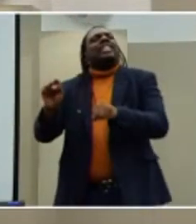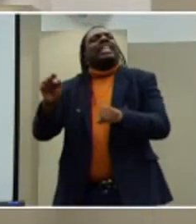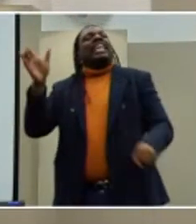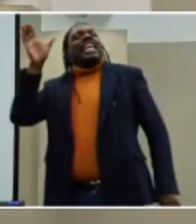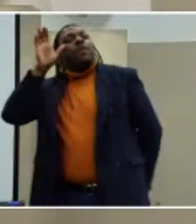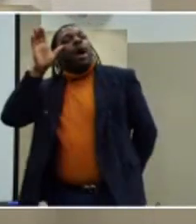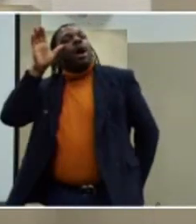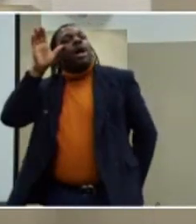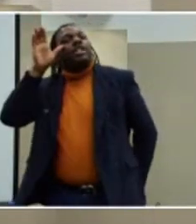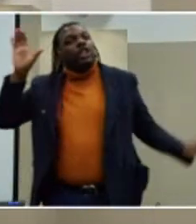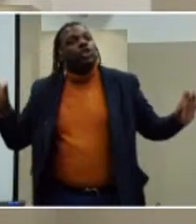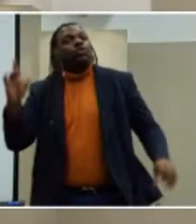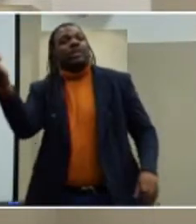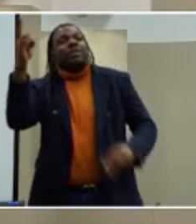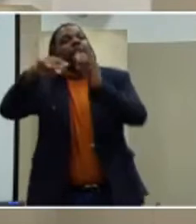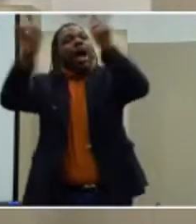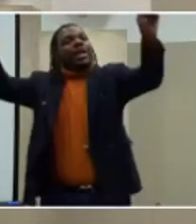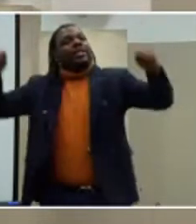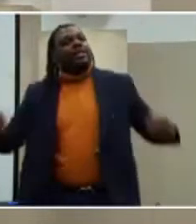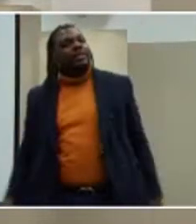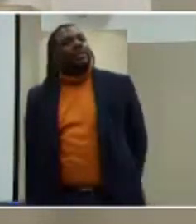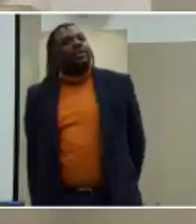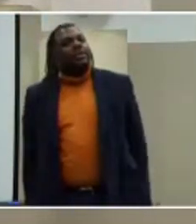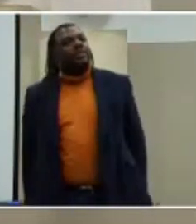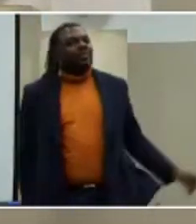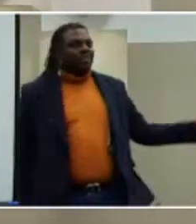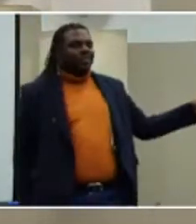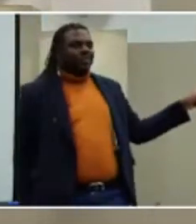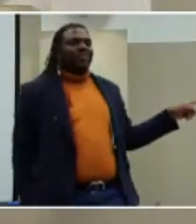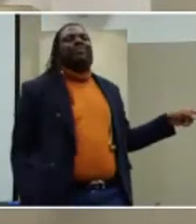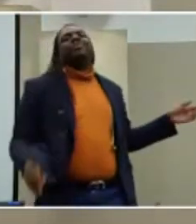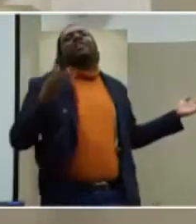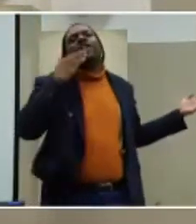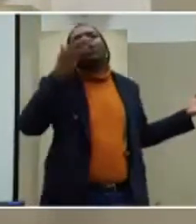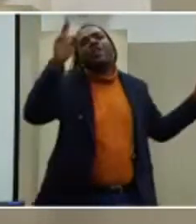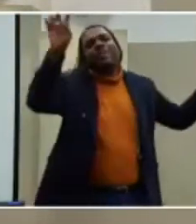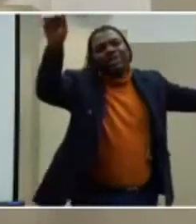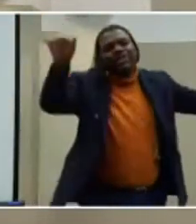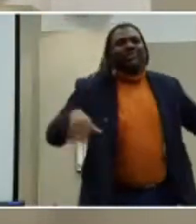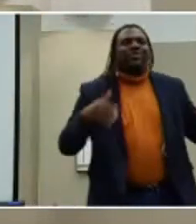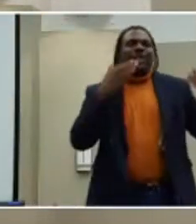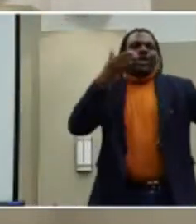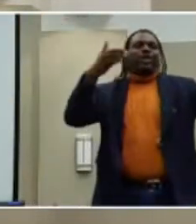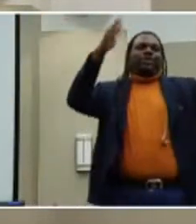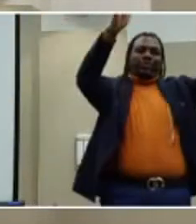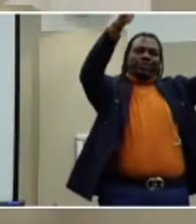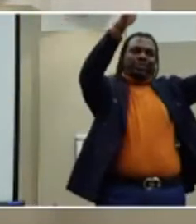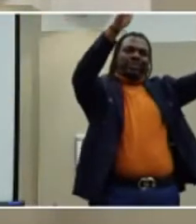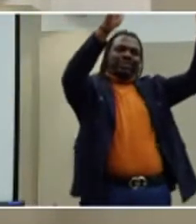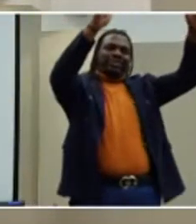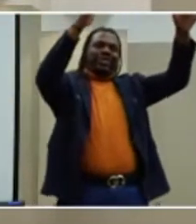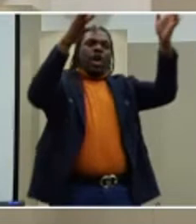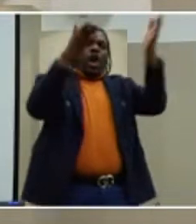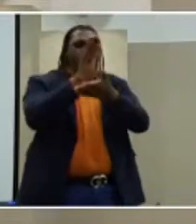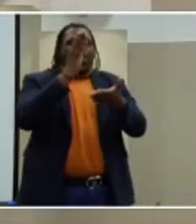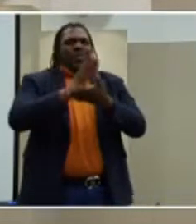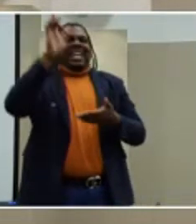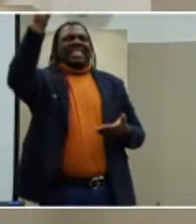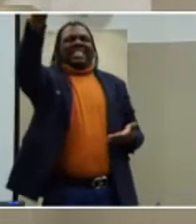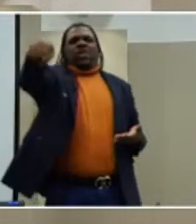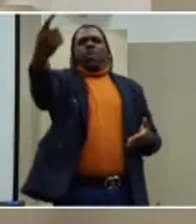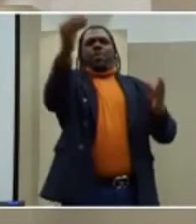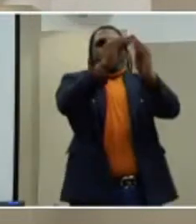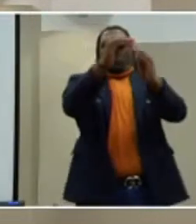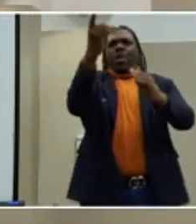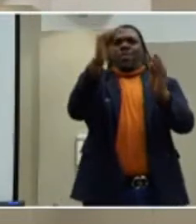hear us and do something about it. Thank you very much. All right, I'm going to have to take one